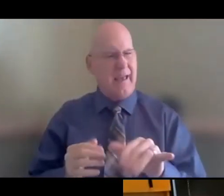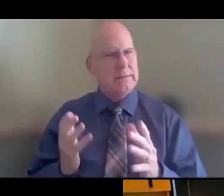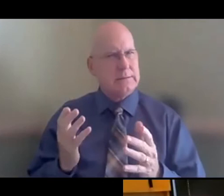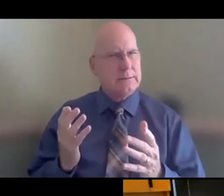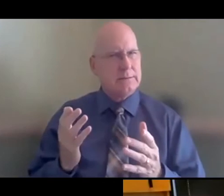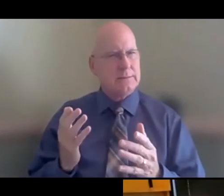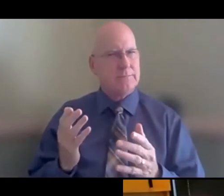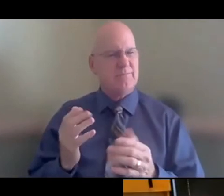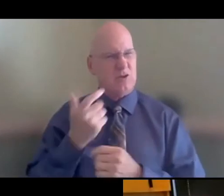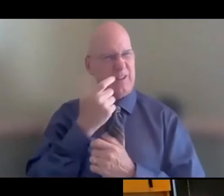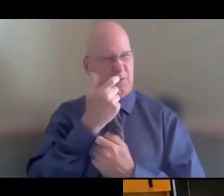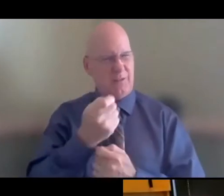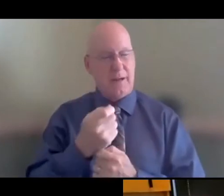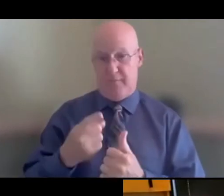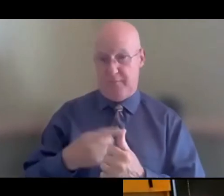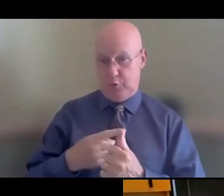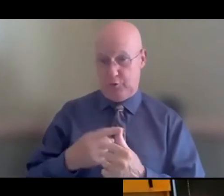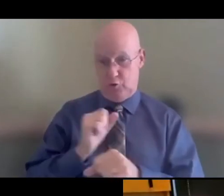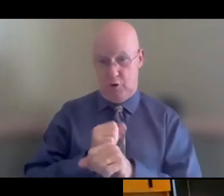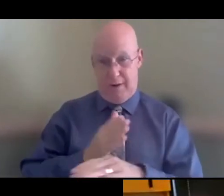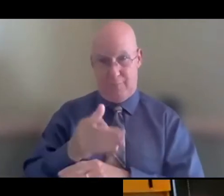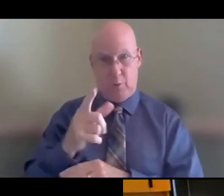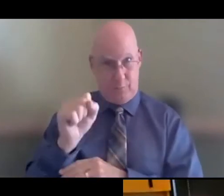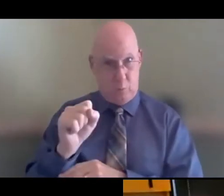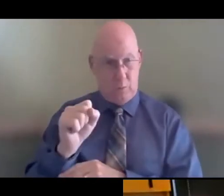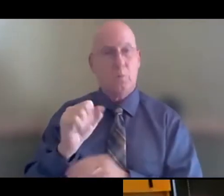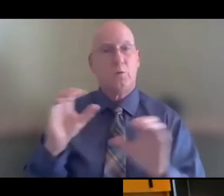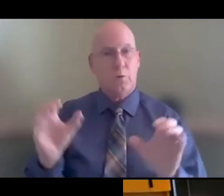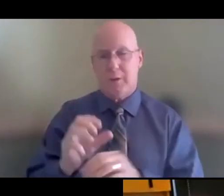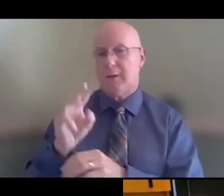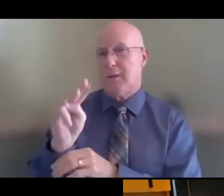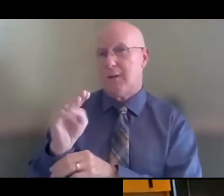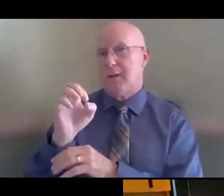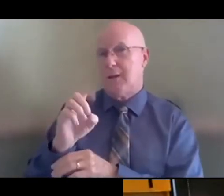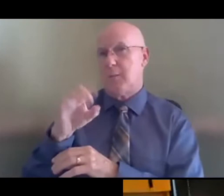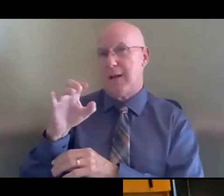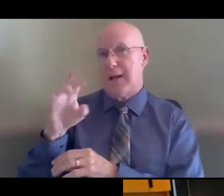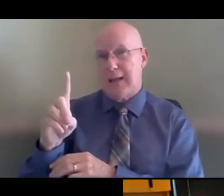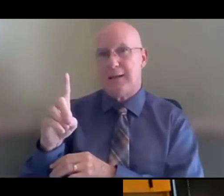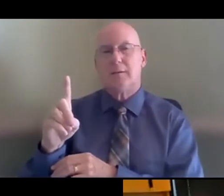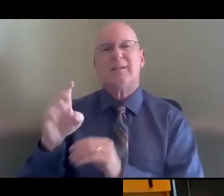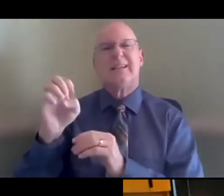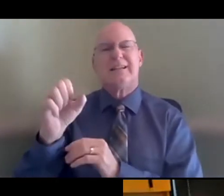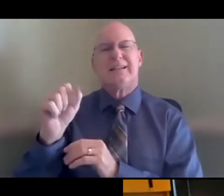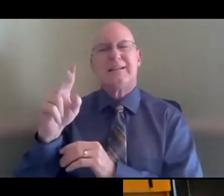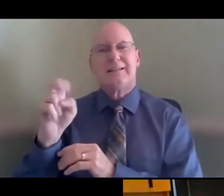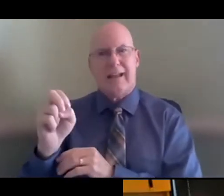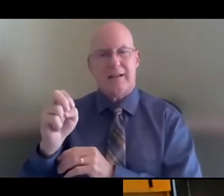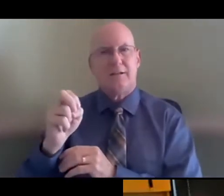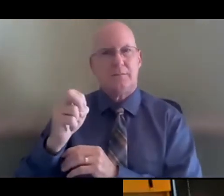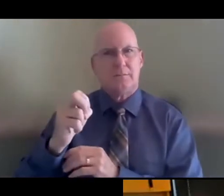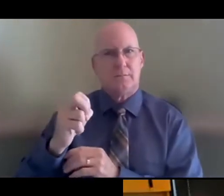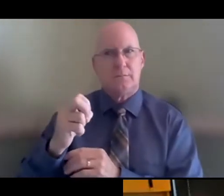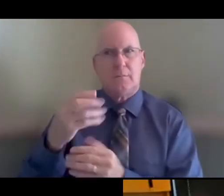first job out of law school was doing Medicaid estate recovery, right? So I know that world. So that was actually one of the biggest issues for